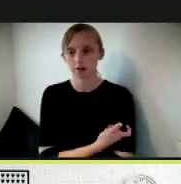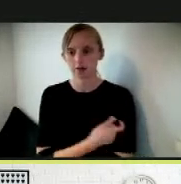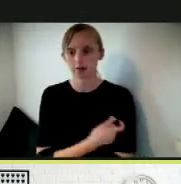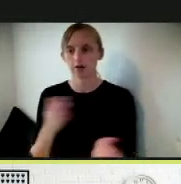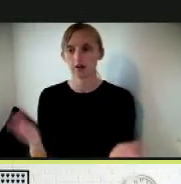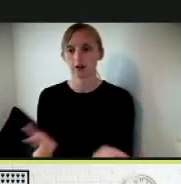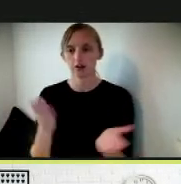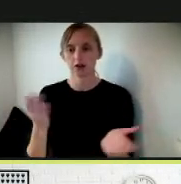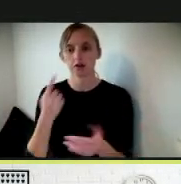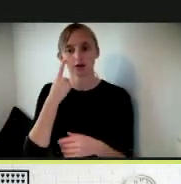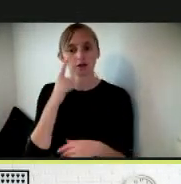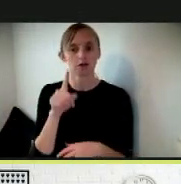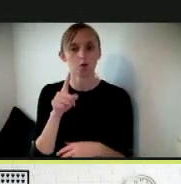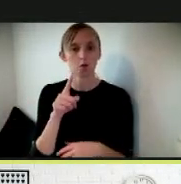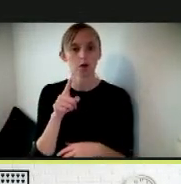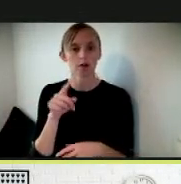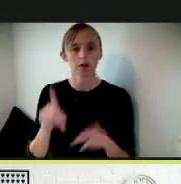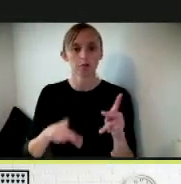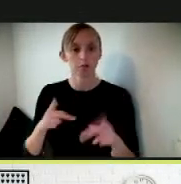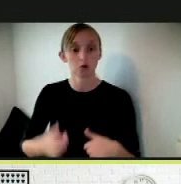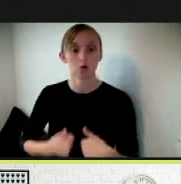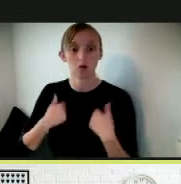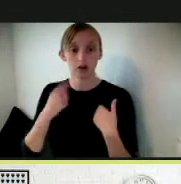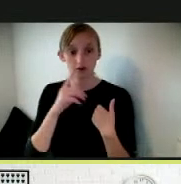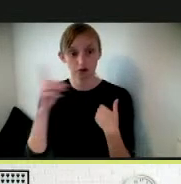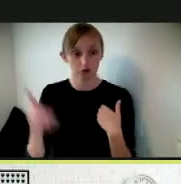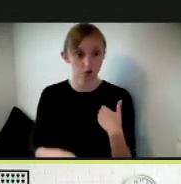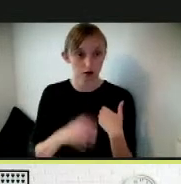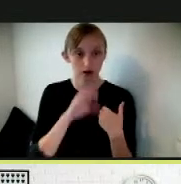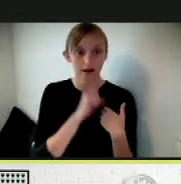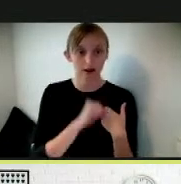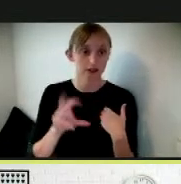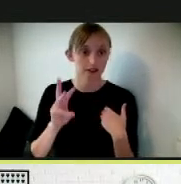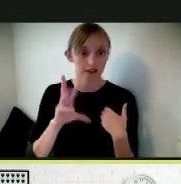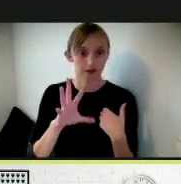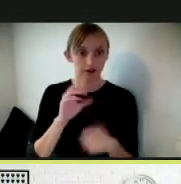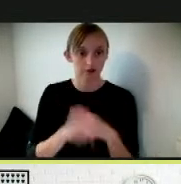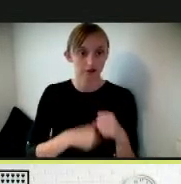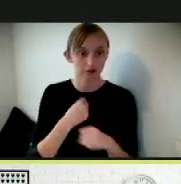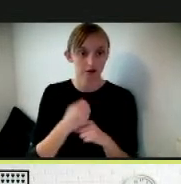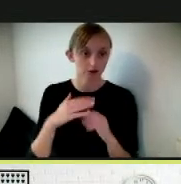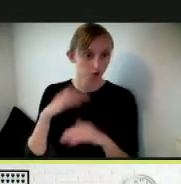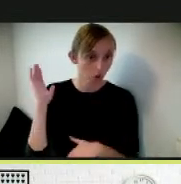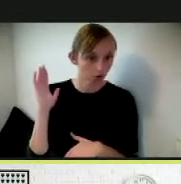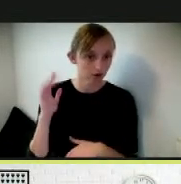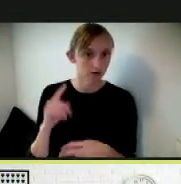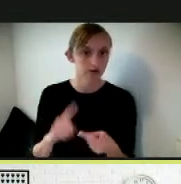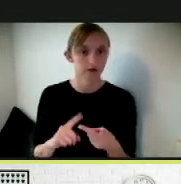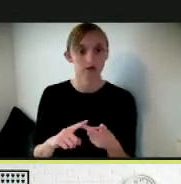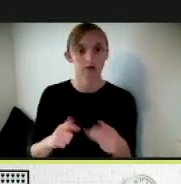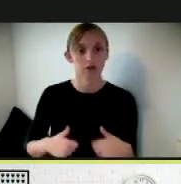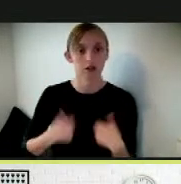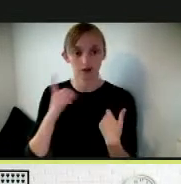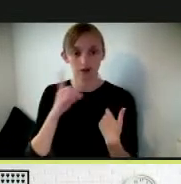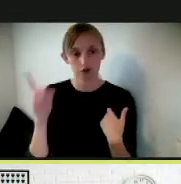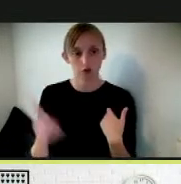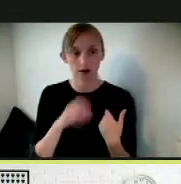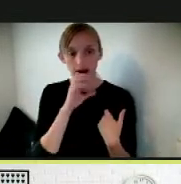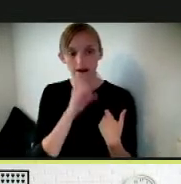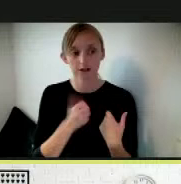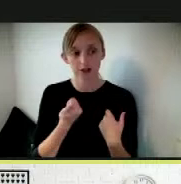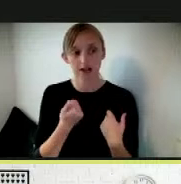individuals who are Detroit residents, 65 years of age or older, or Detroit residents who are